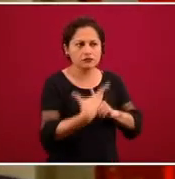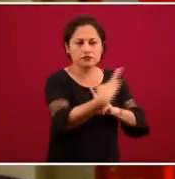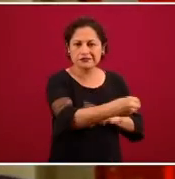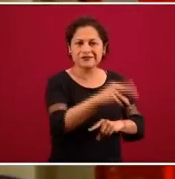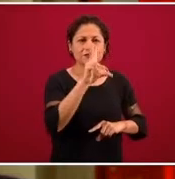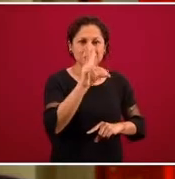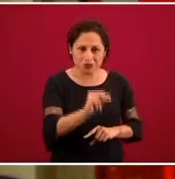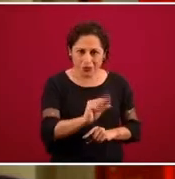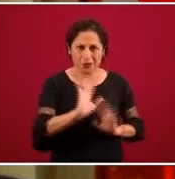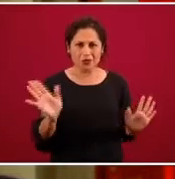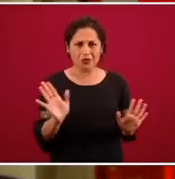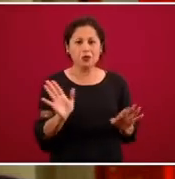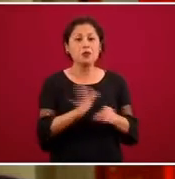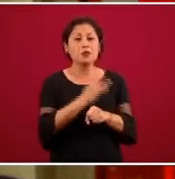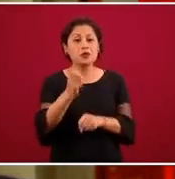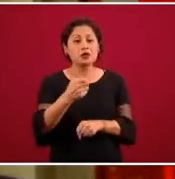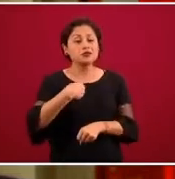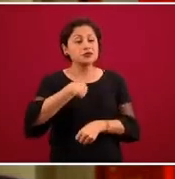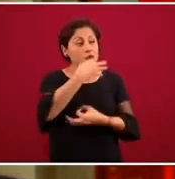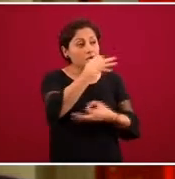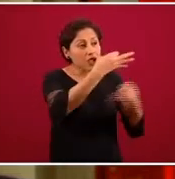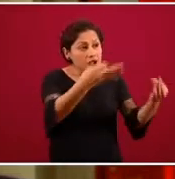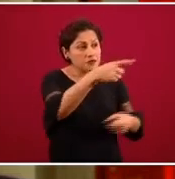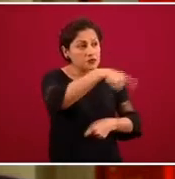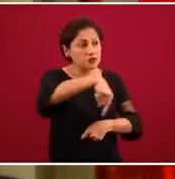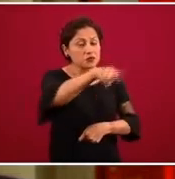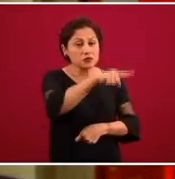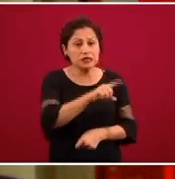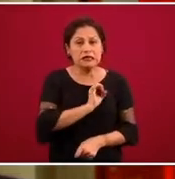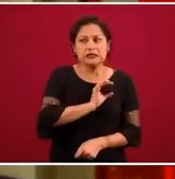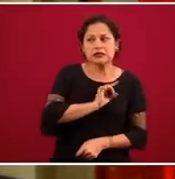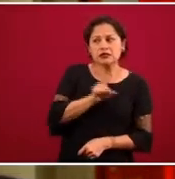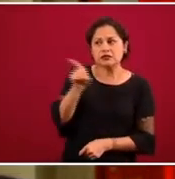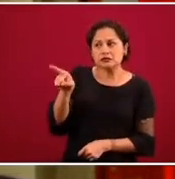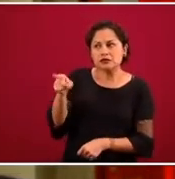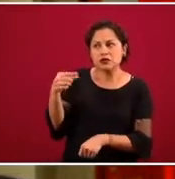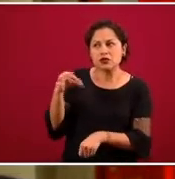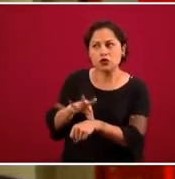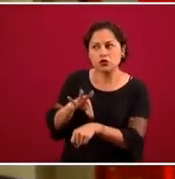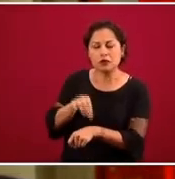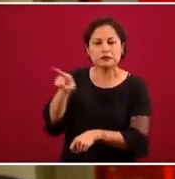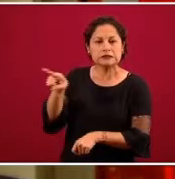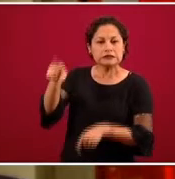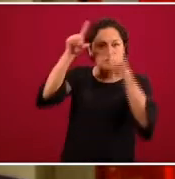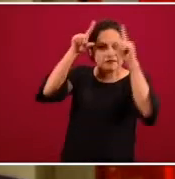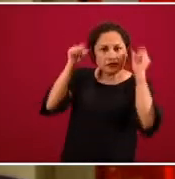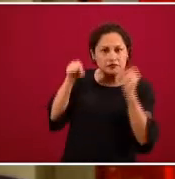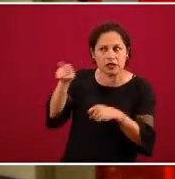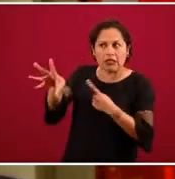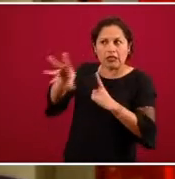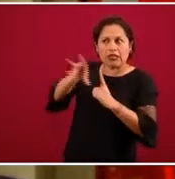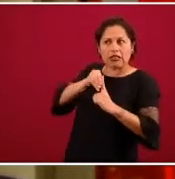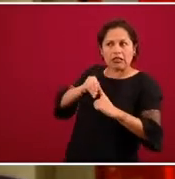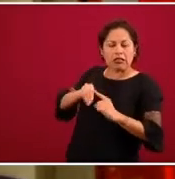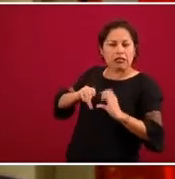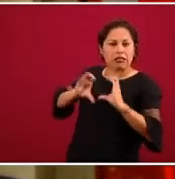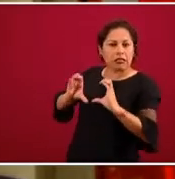be calm. Understand that we are not going to transmit COVID to you in the